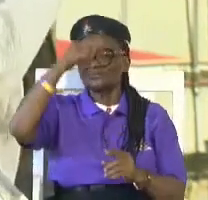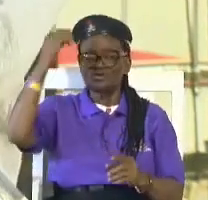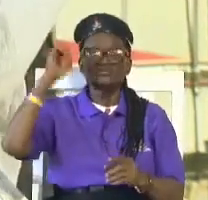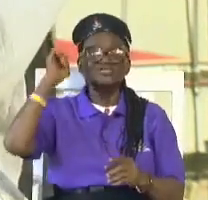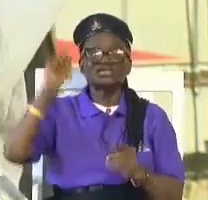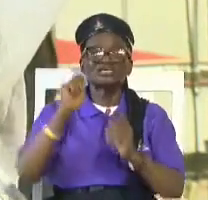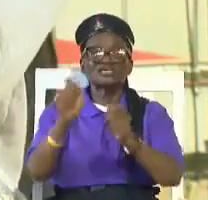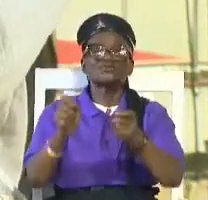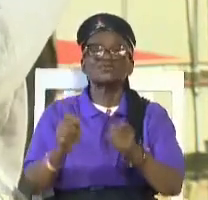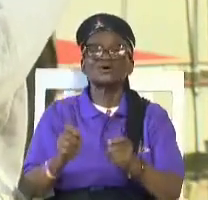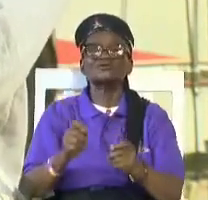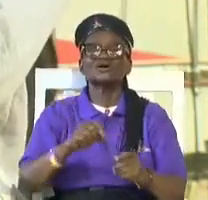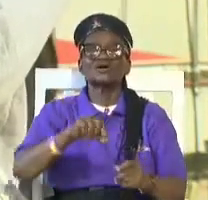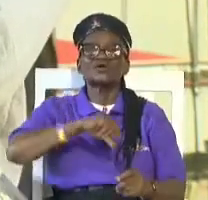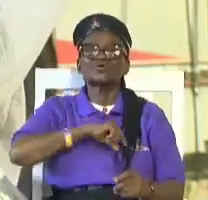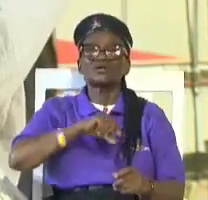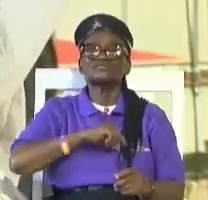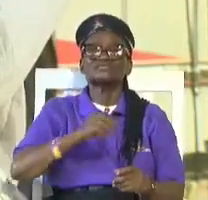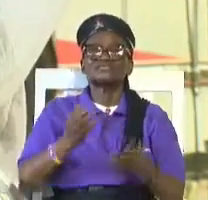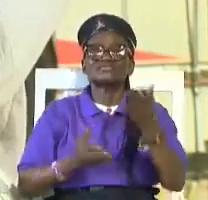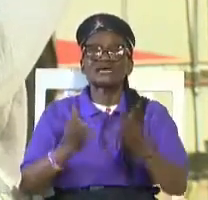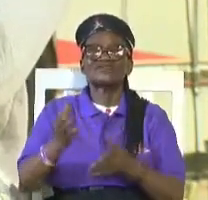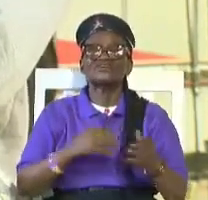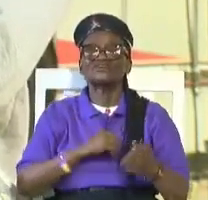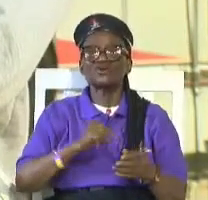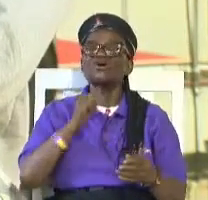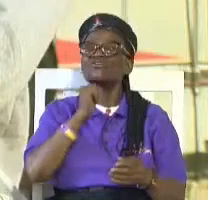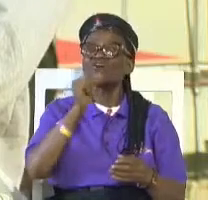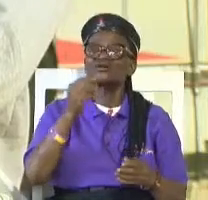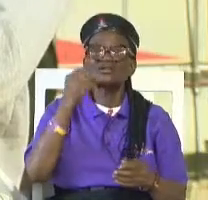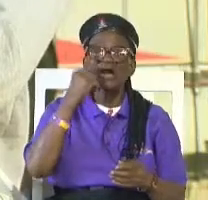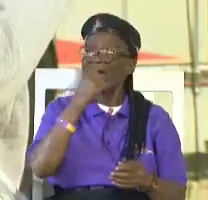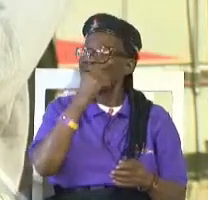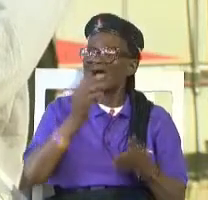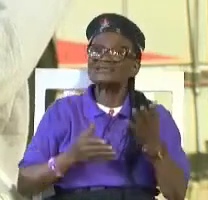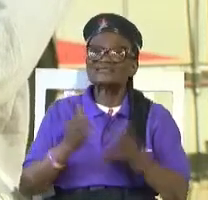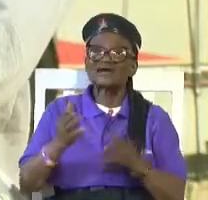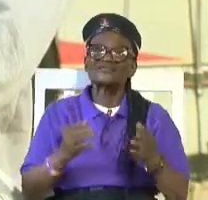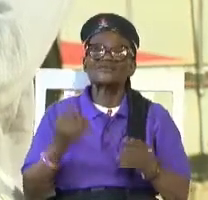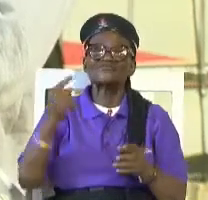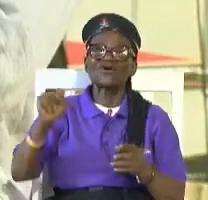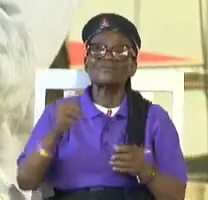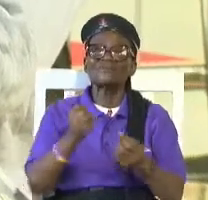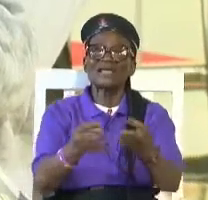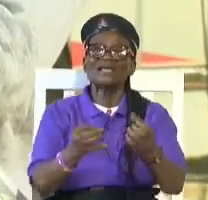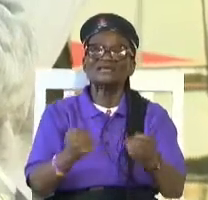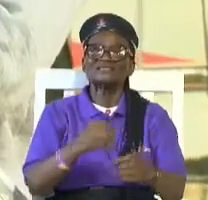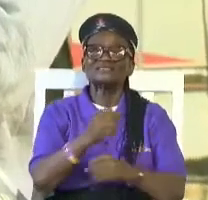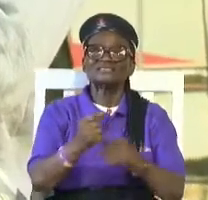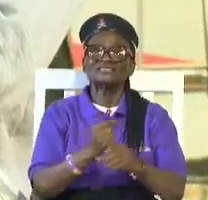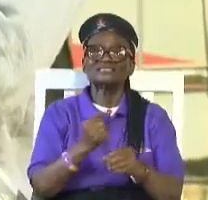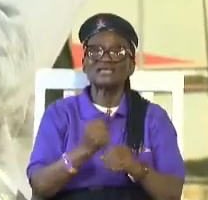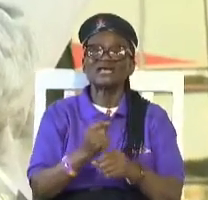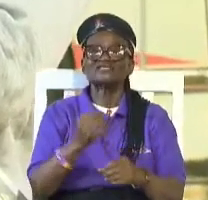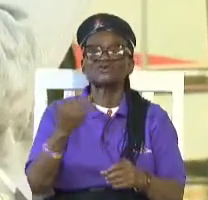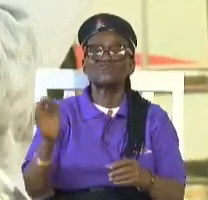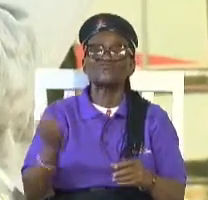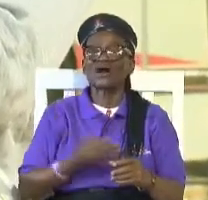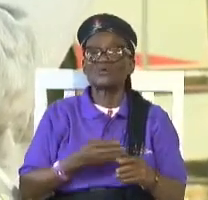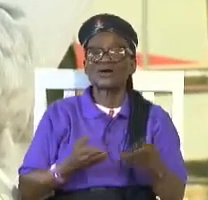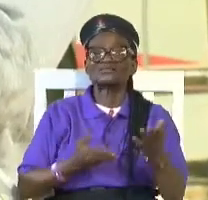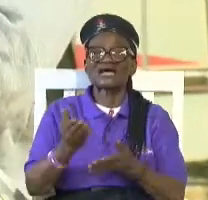quality service, not eye service. For many years of service in the house of the Lord, I'm Michael Oweyemi, and my wife